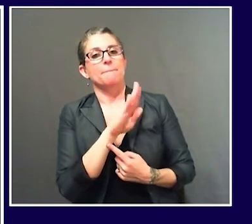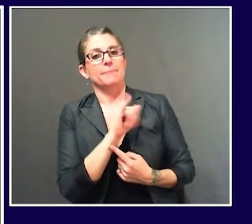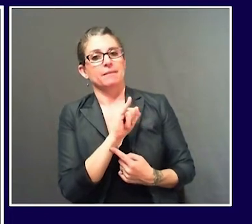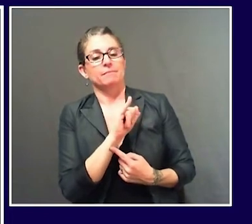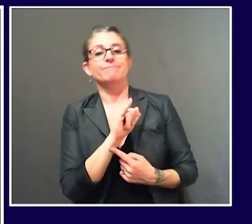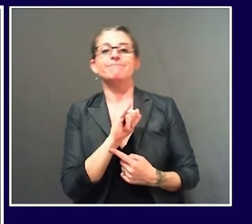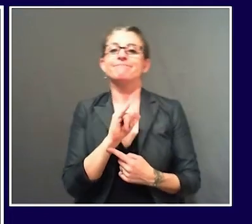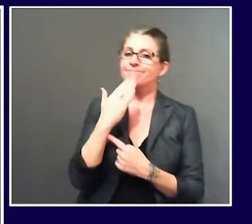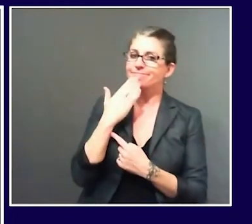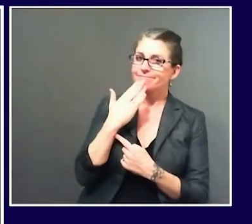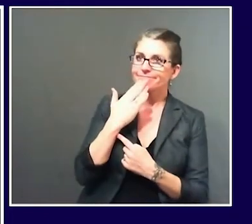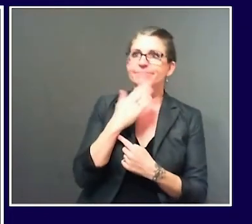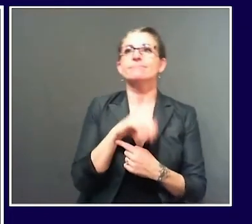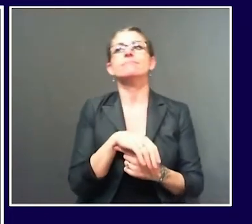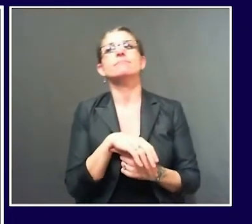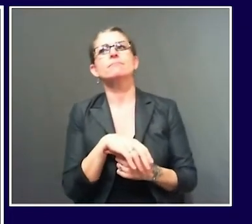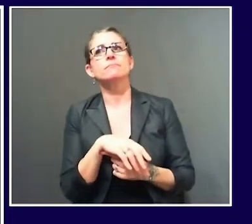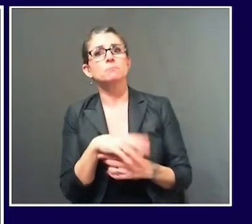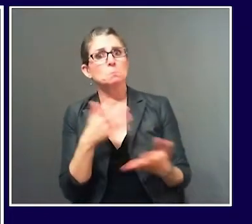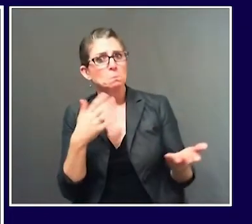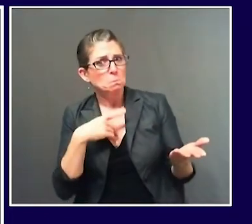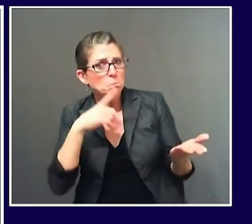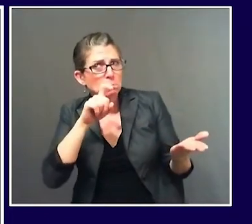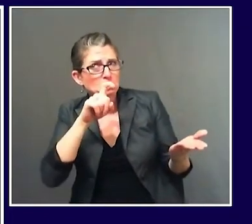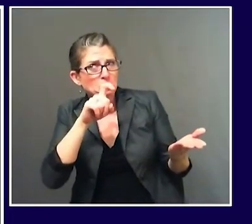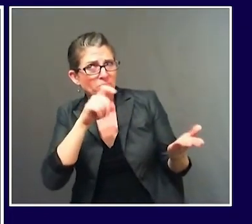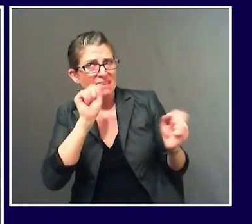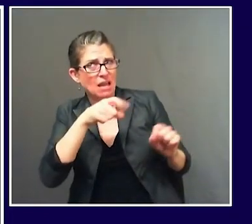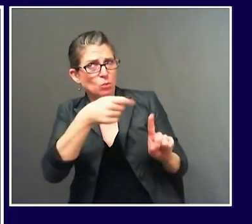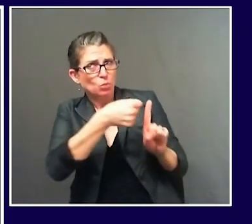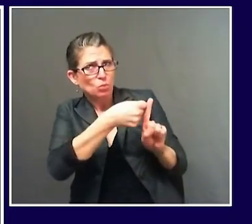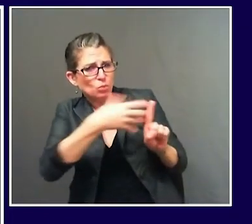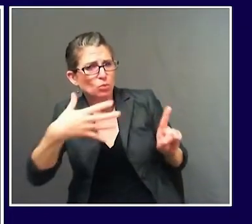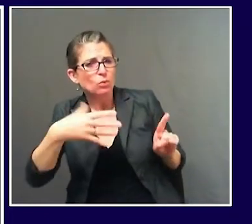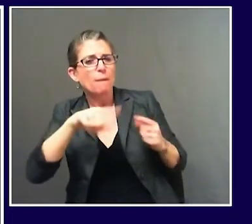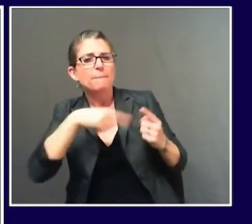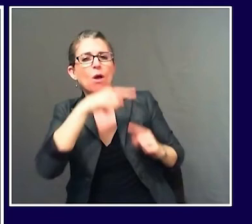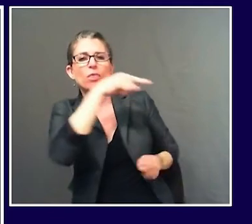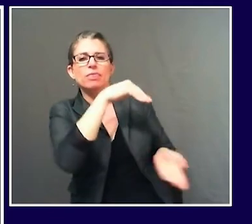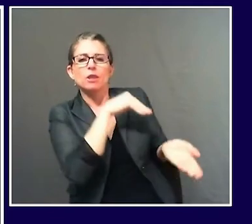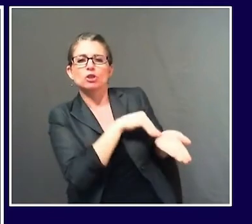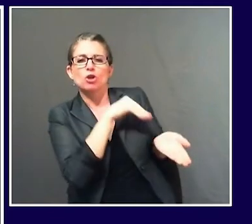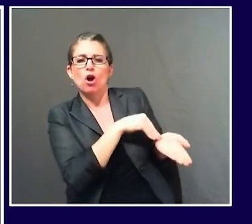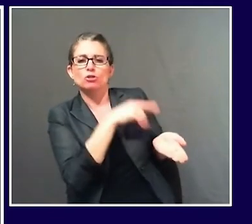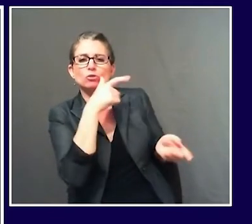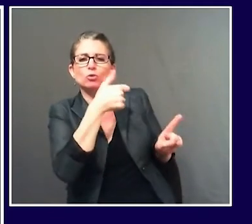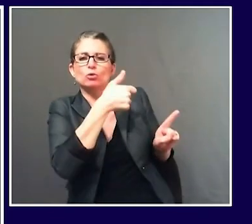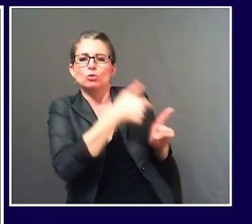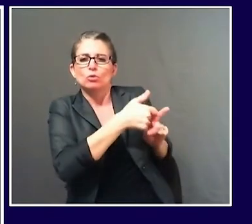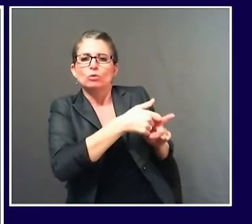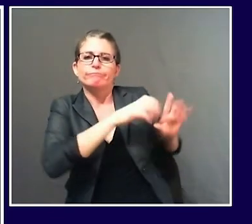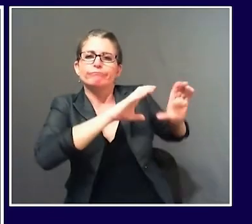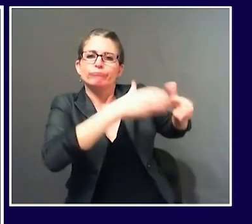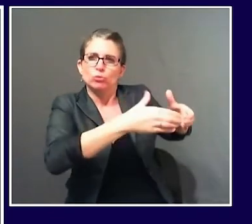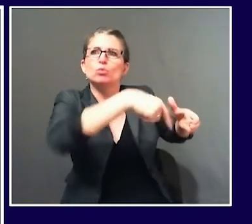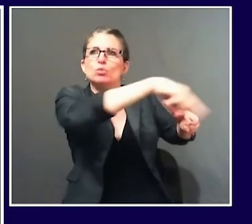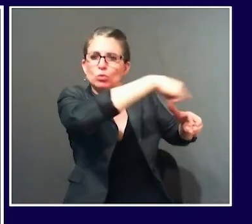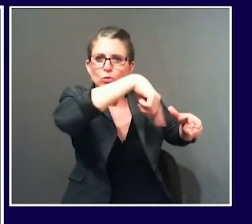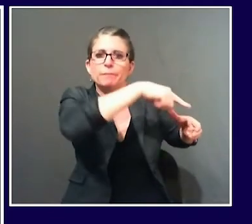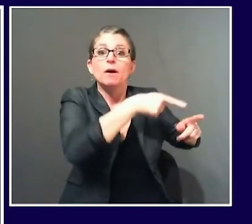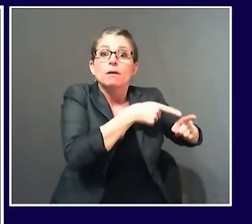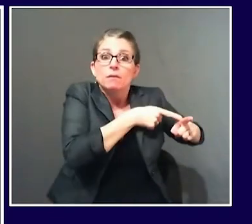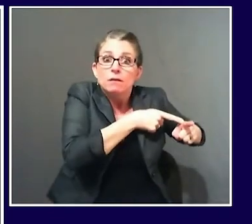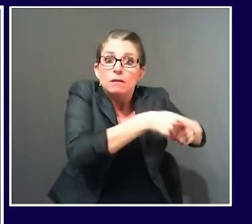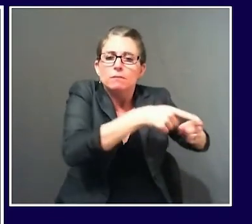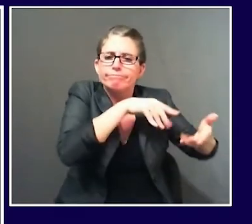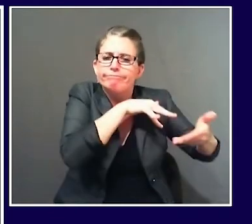the epidemiological investigation into the 7 people that you had to test. What have you learned since Wednesday night